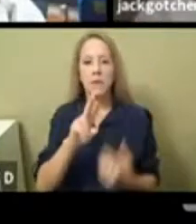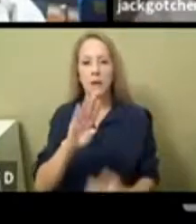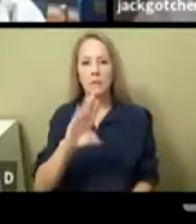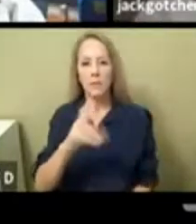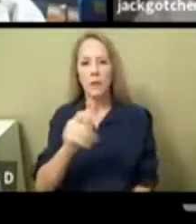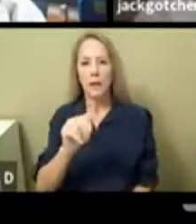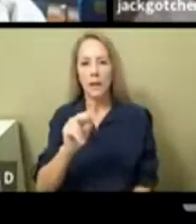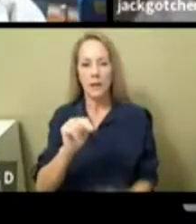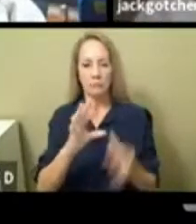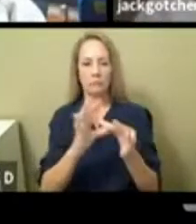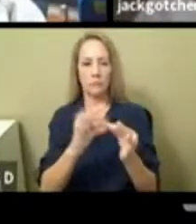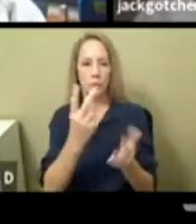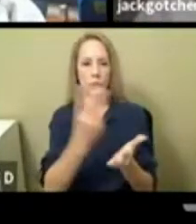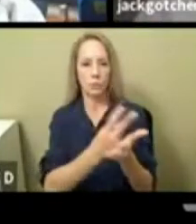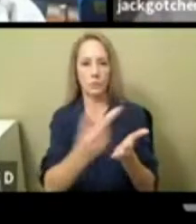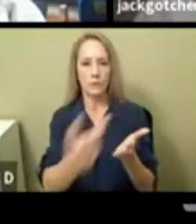weeks.